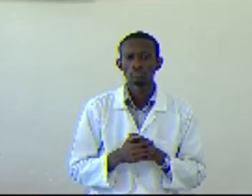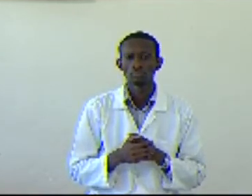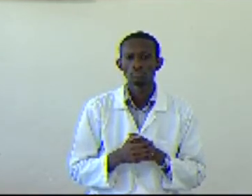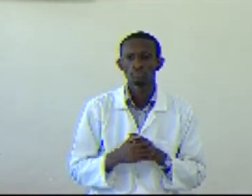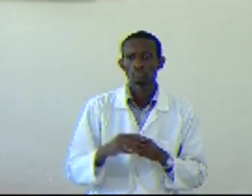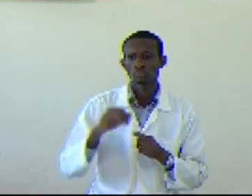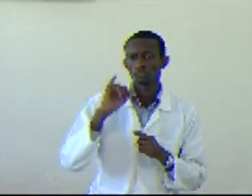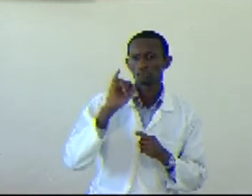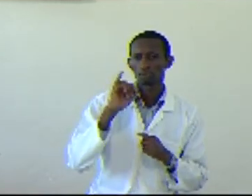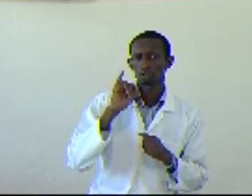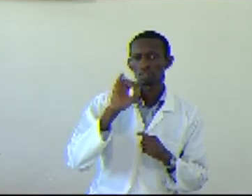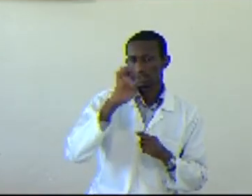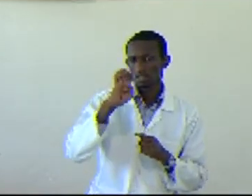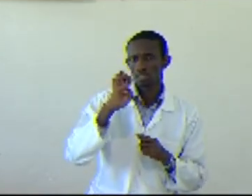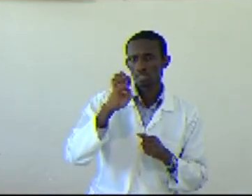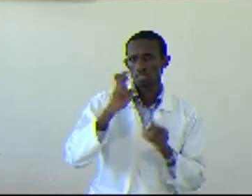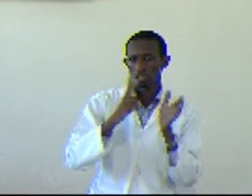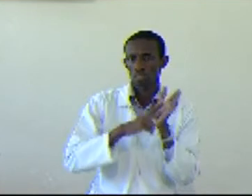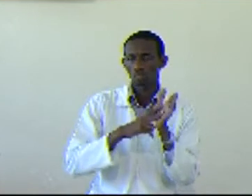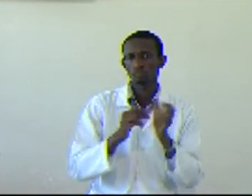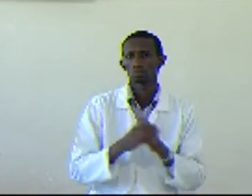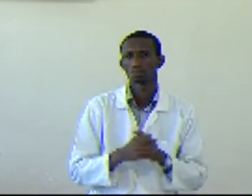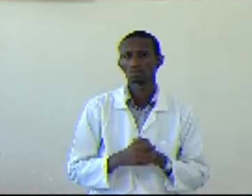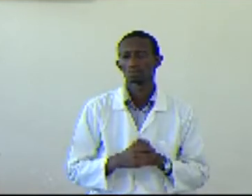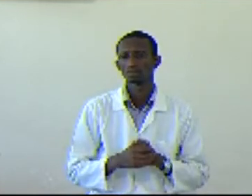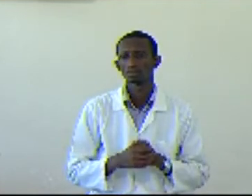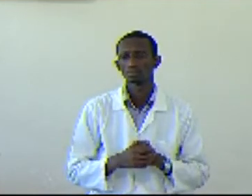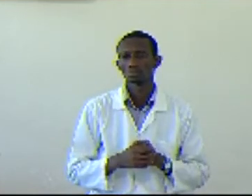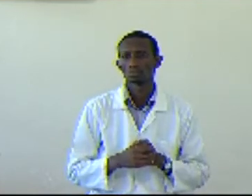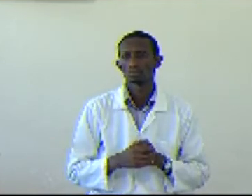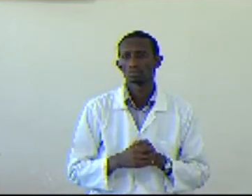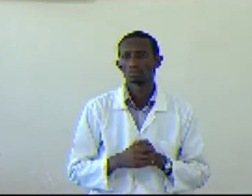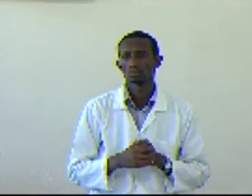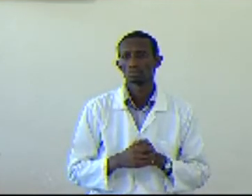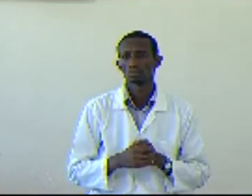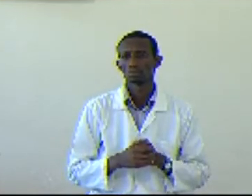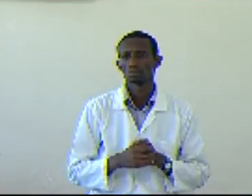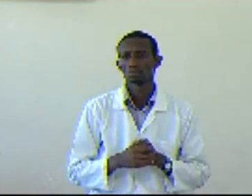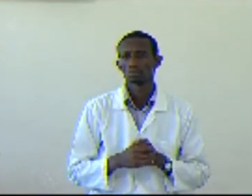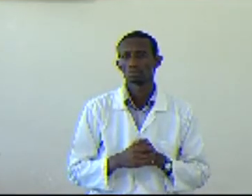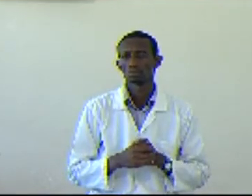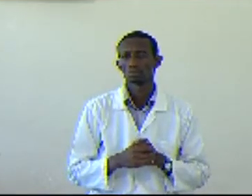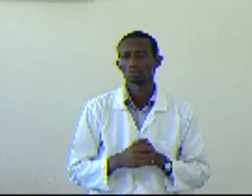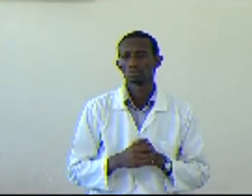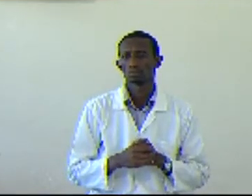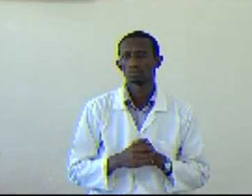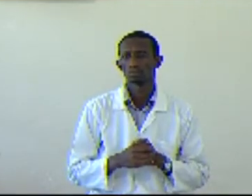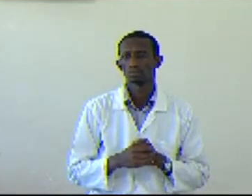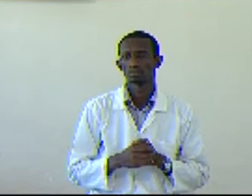E, which is equal to, that is E equals to, So this is